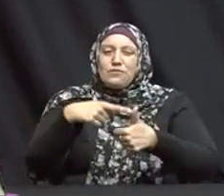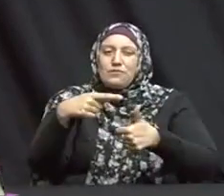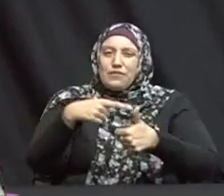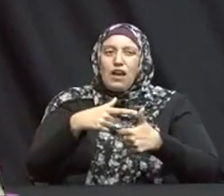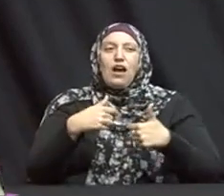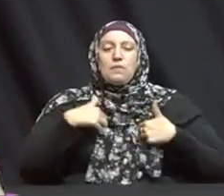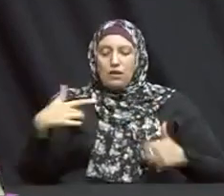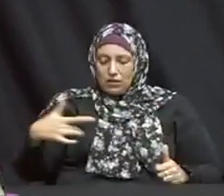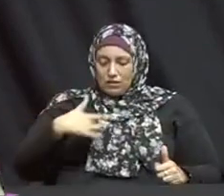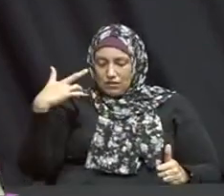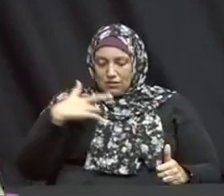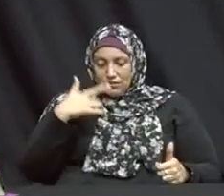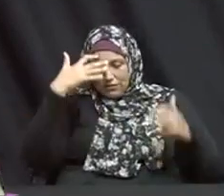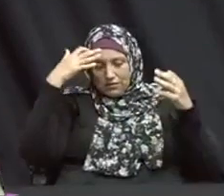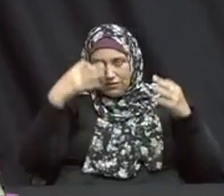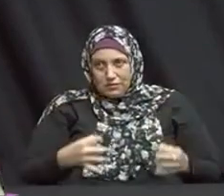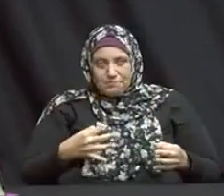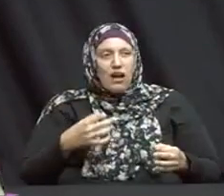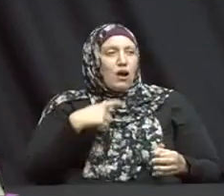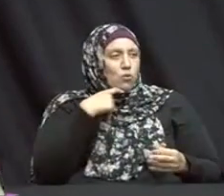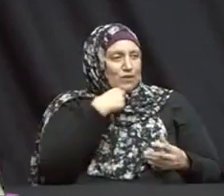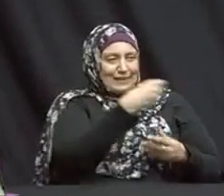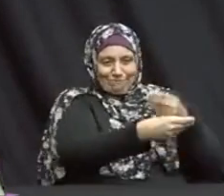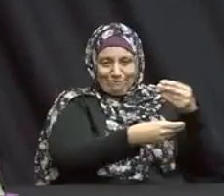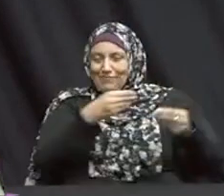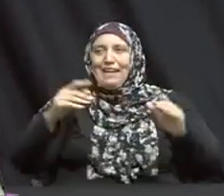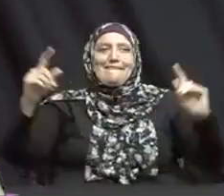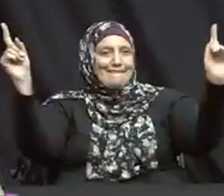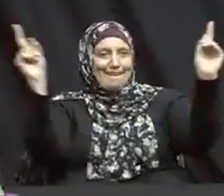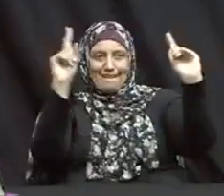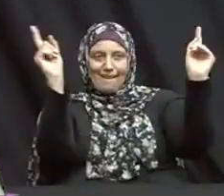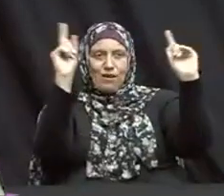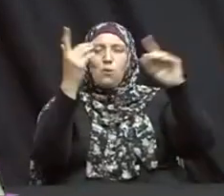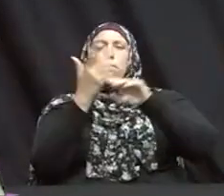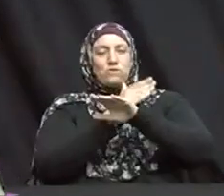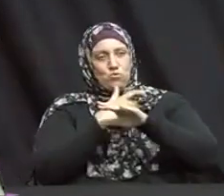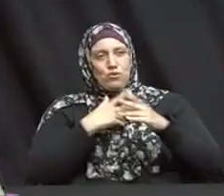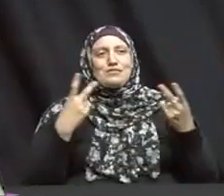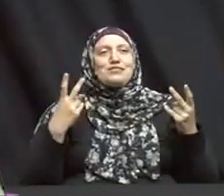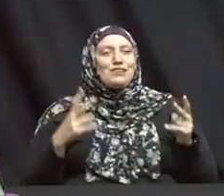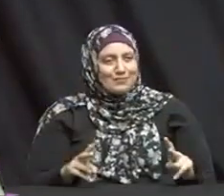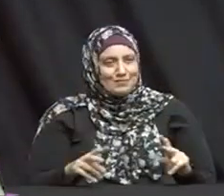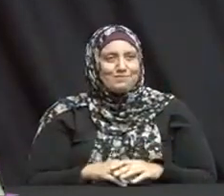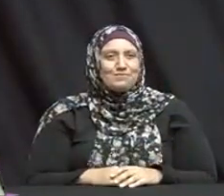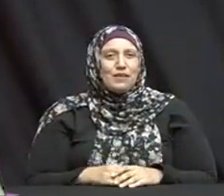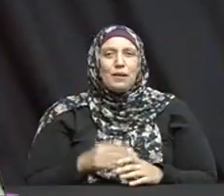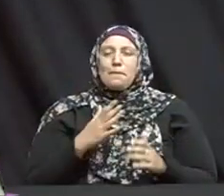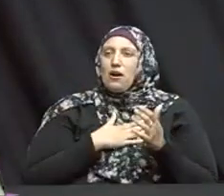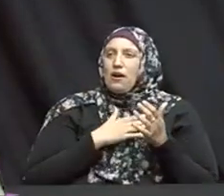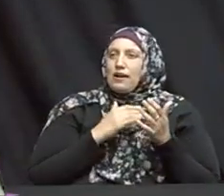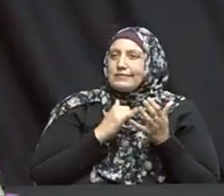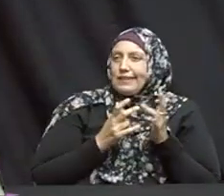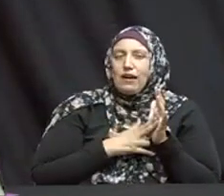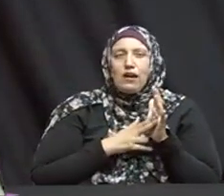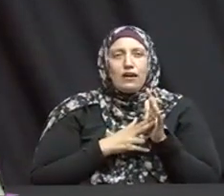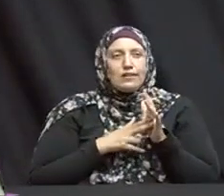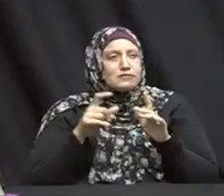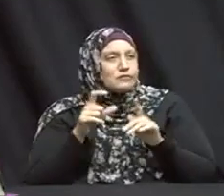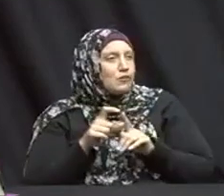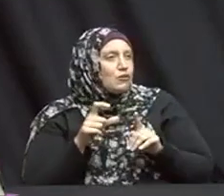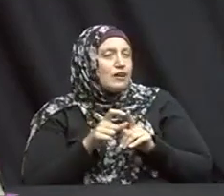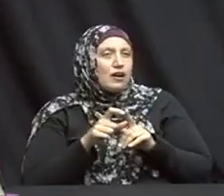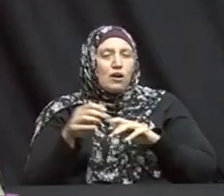distribute my estate to my beneficiaries, whoever I wish, my dependent beneficiaries, wife, family, children, or